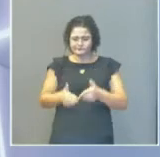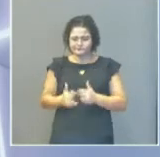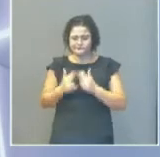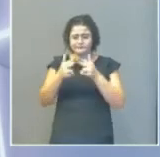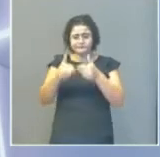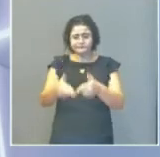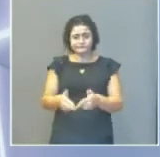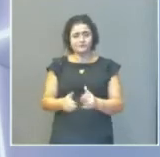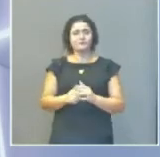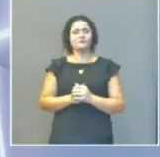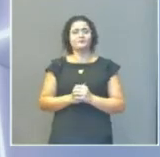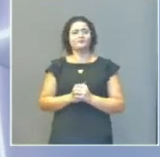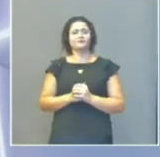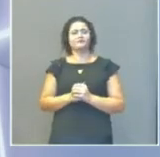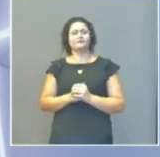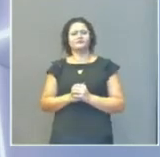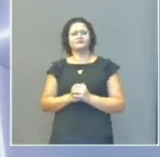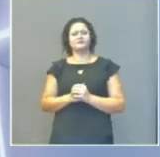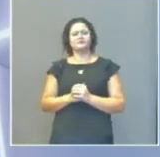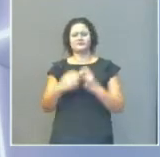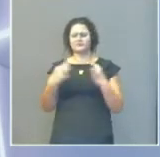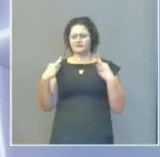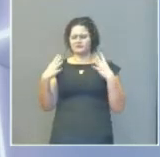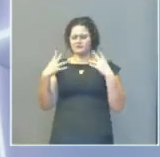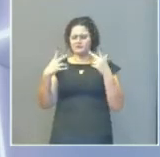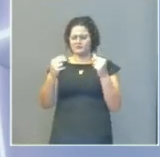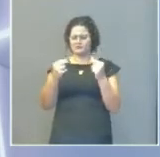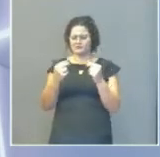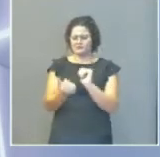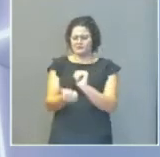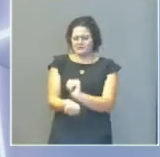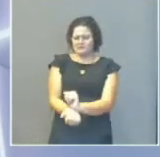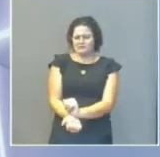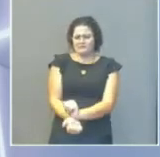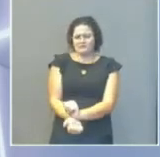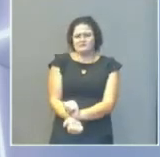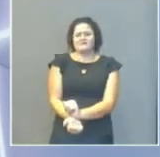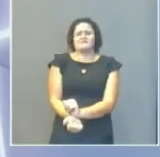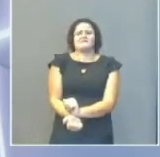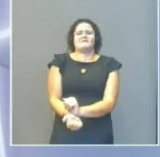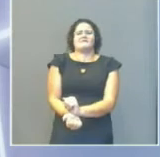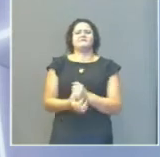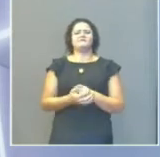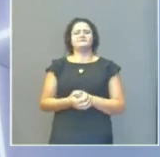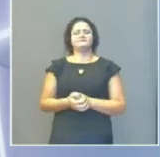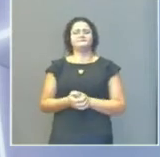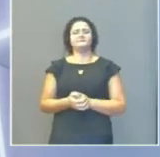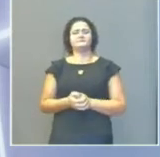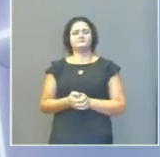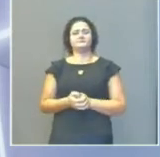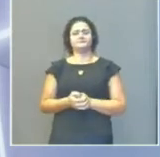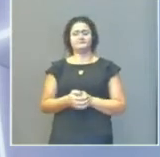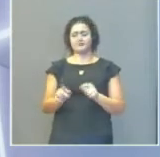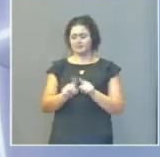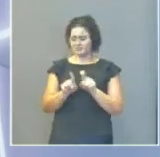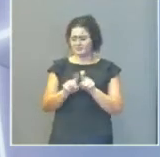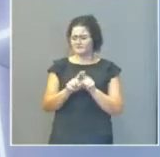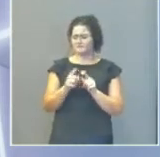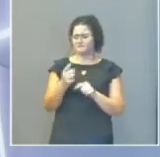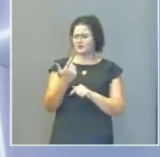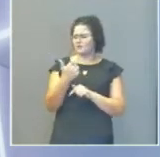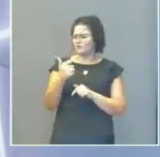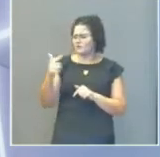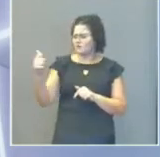And all the carceral politics of being immobilized with other bodies on a floating